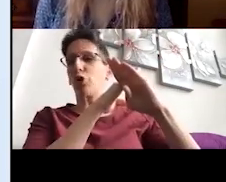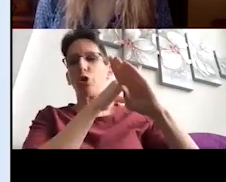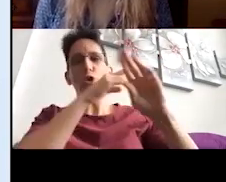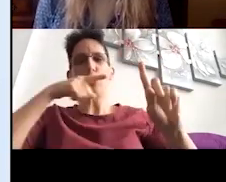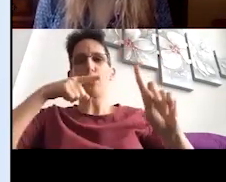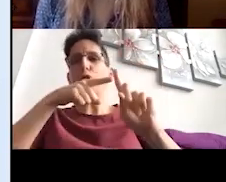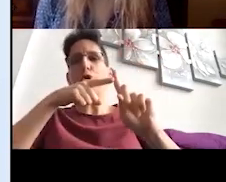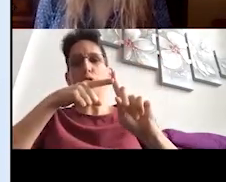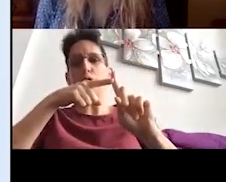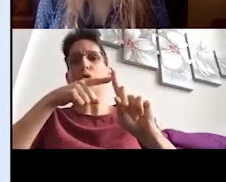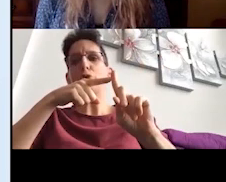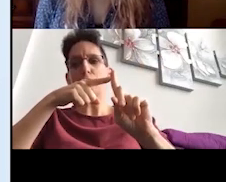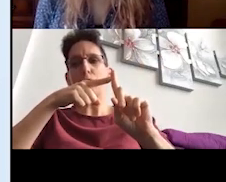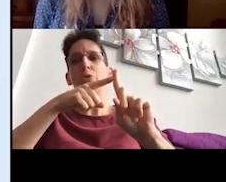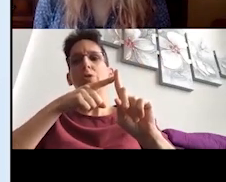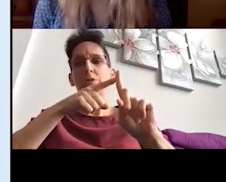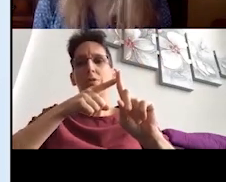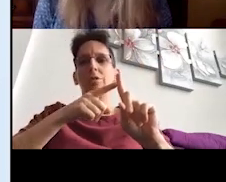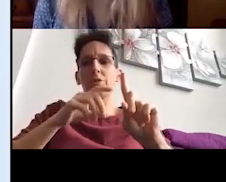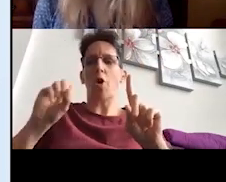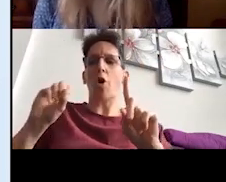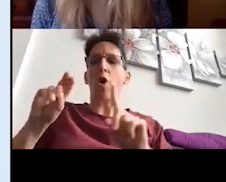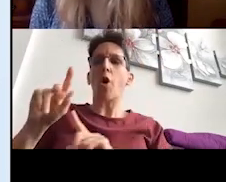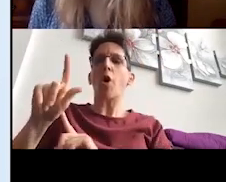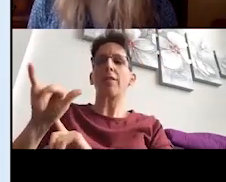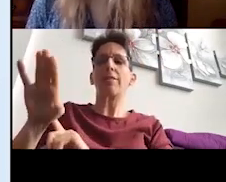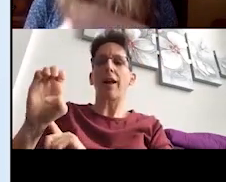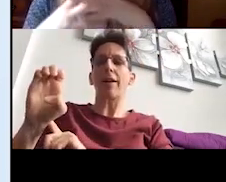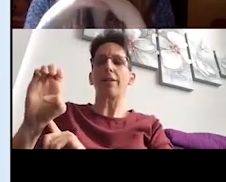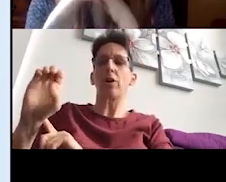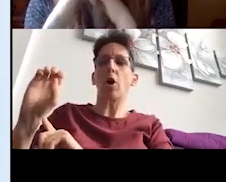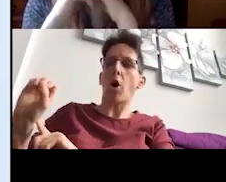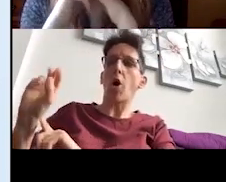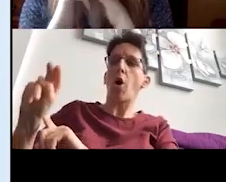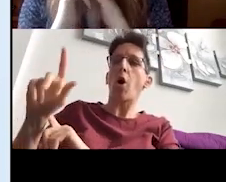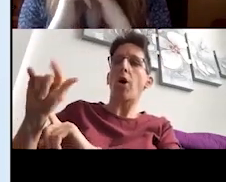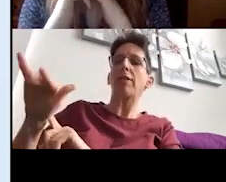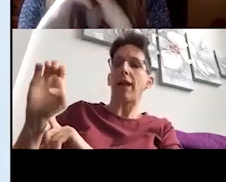that provides another barrier. Really? Okay.